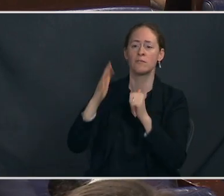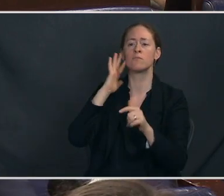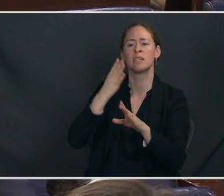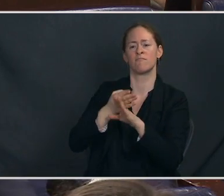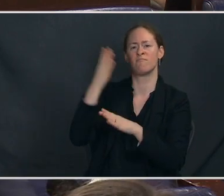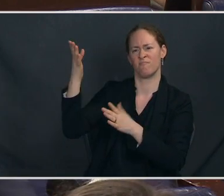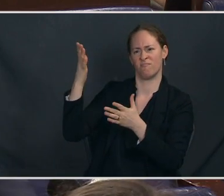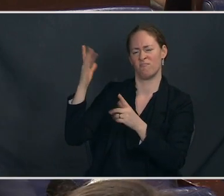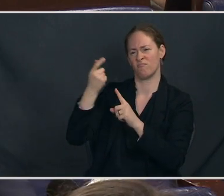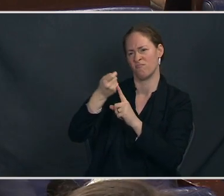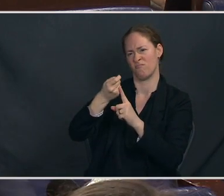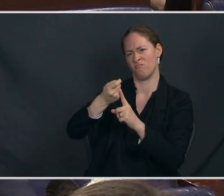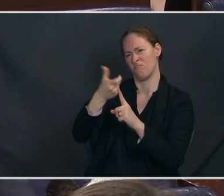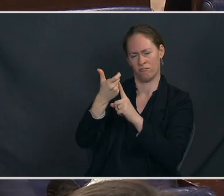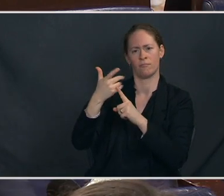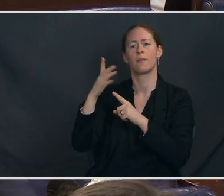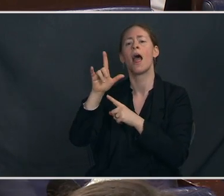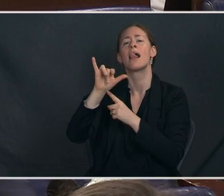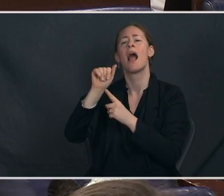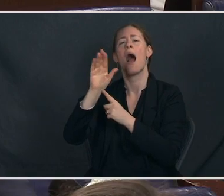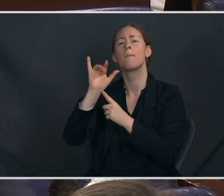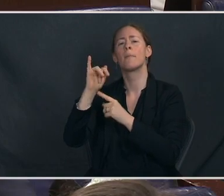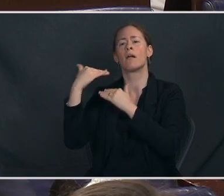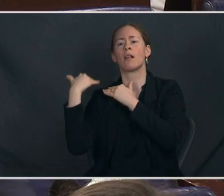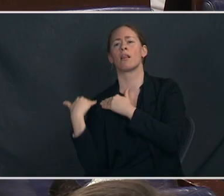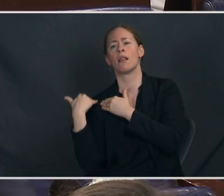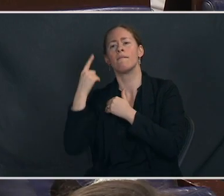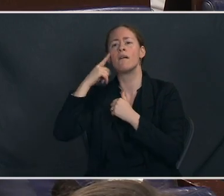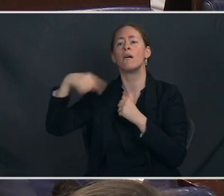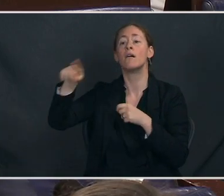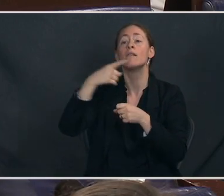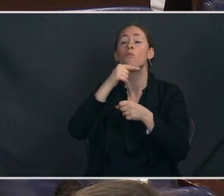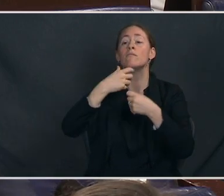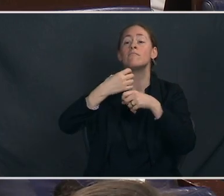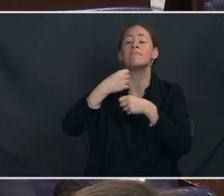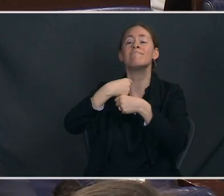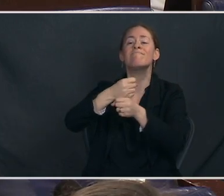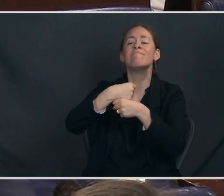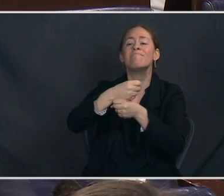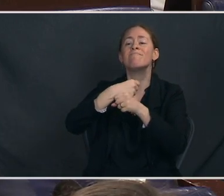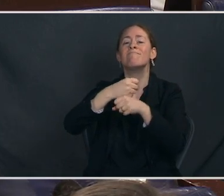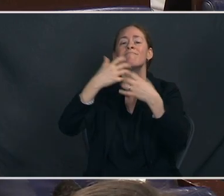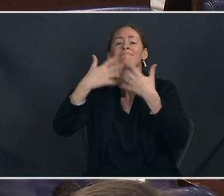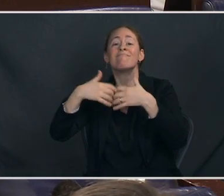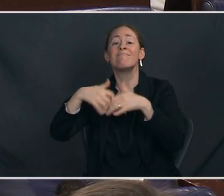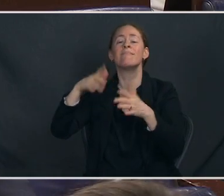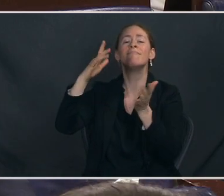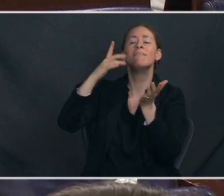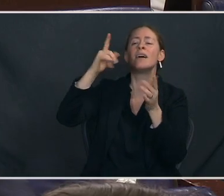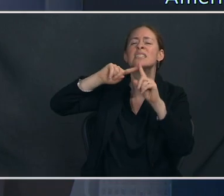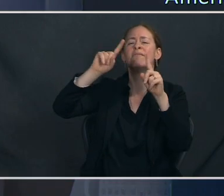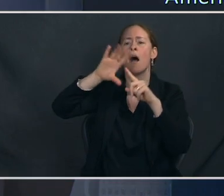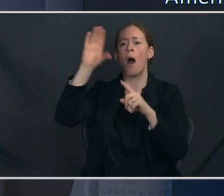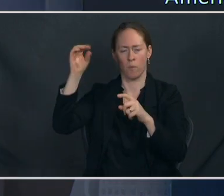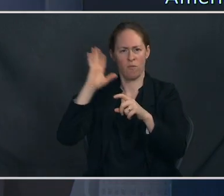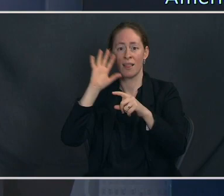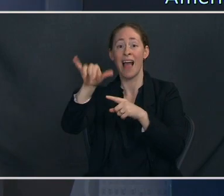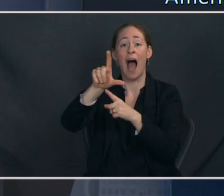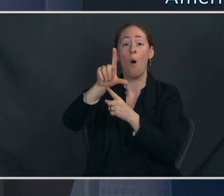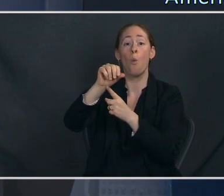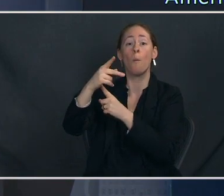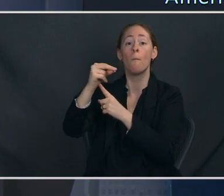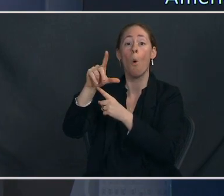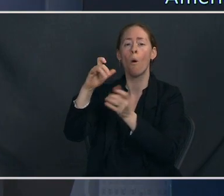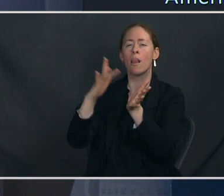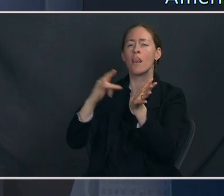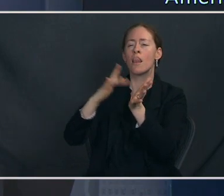gun manufacturers, closing the background check loopholes and waiting period. So what happened to that day one promise? Well, I think